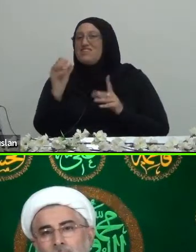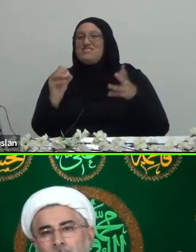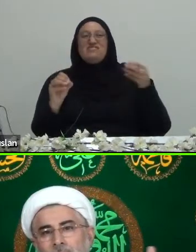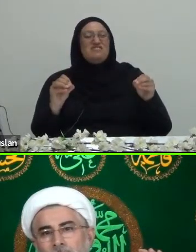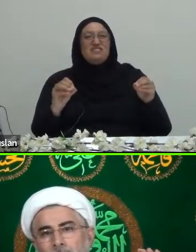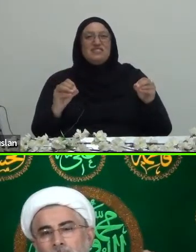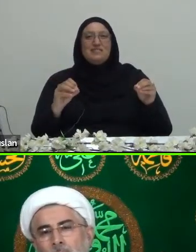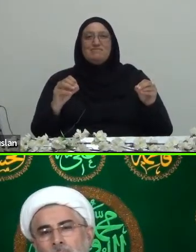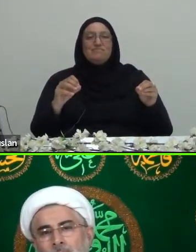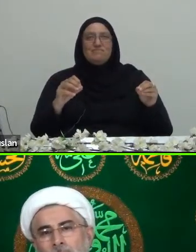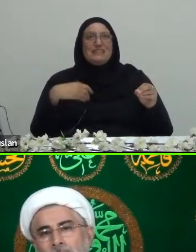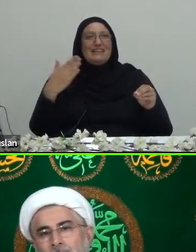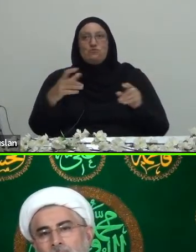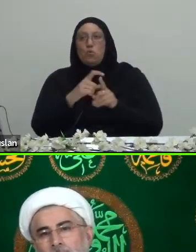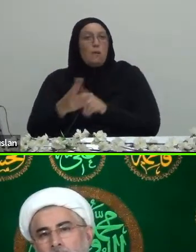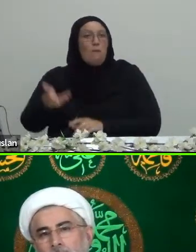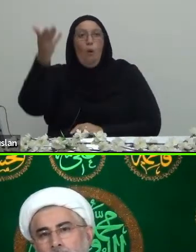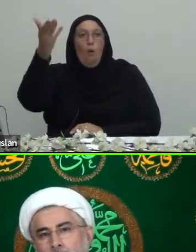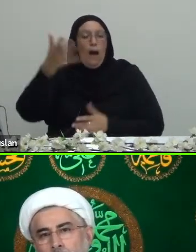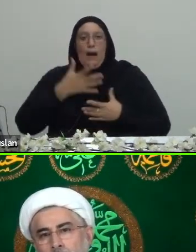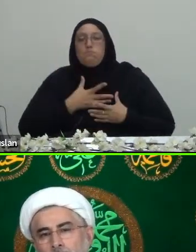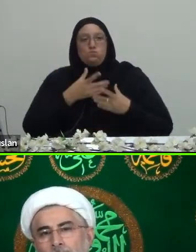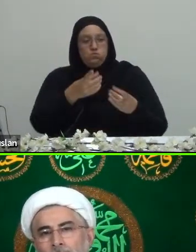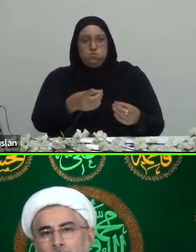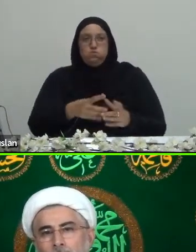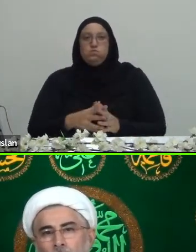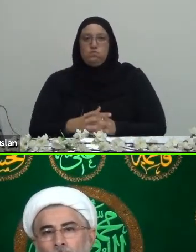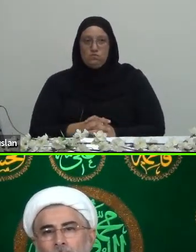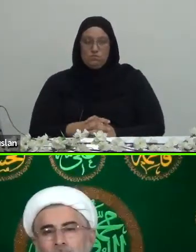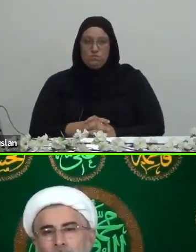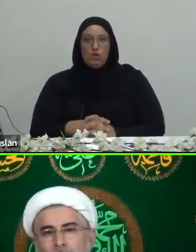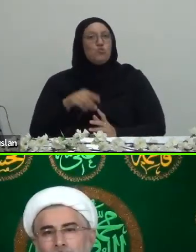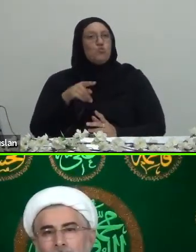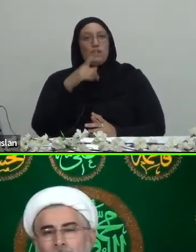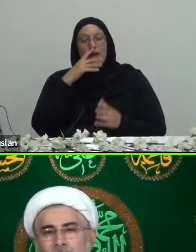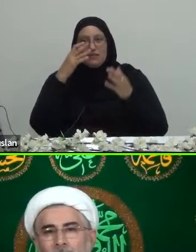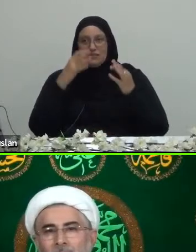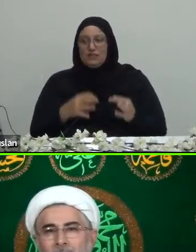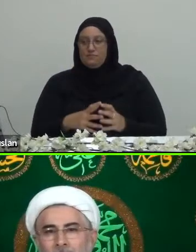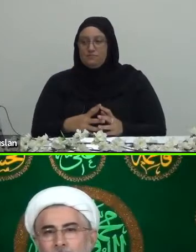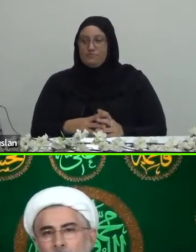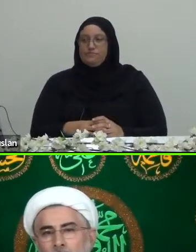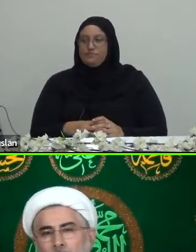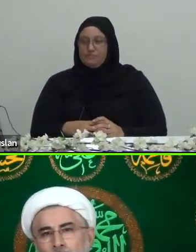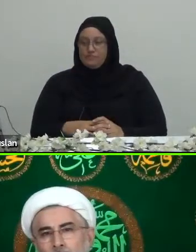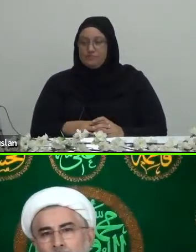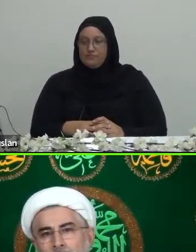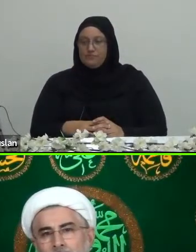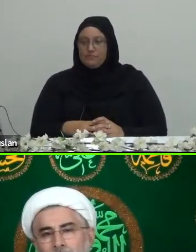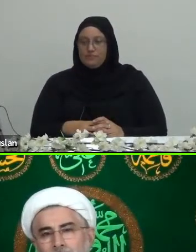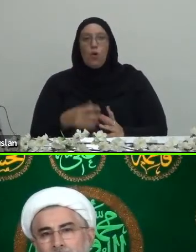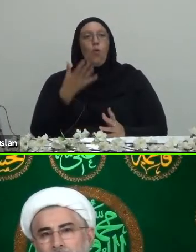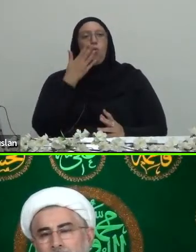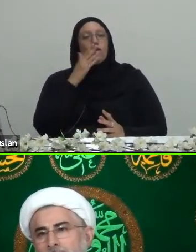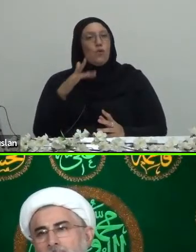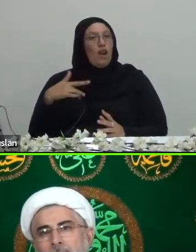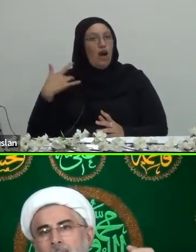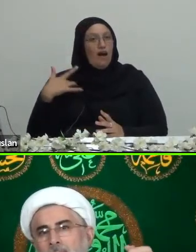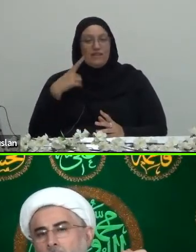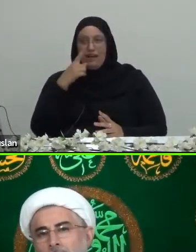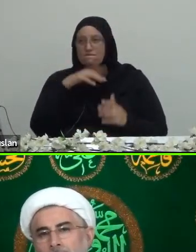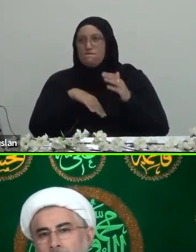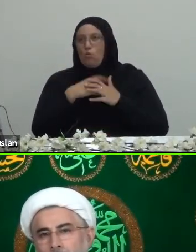the title of the deed to whoever beneficiary you want to choose. So while I'm alive, I have absolute control over my